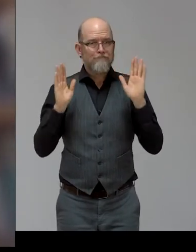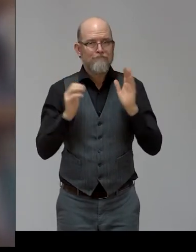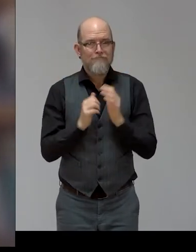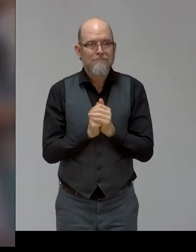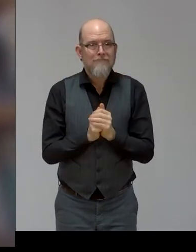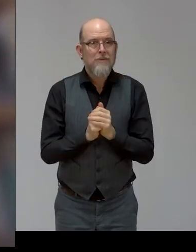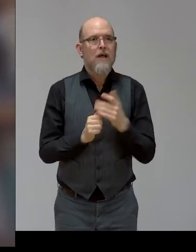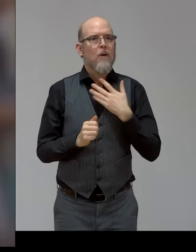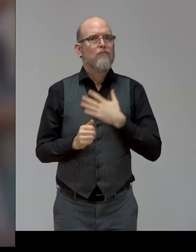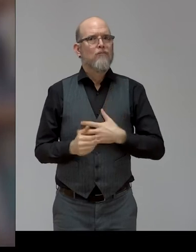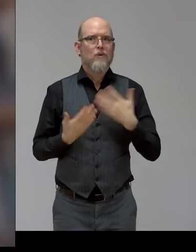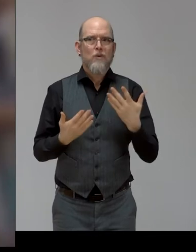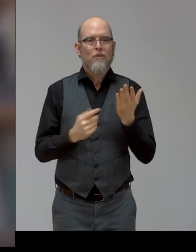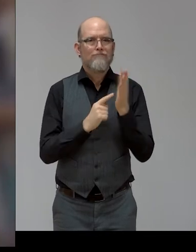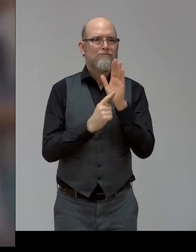done